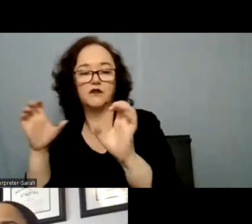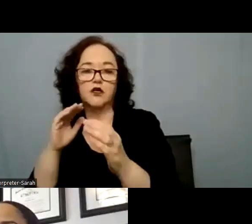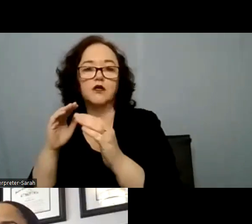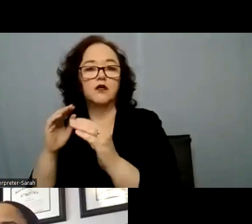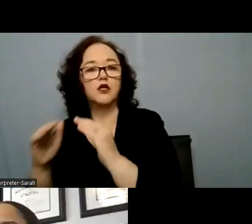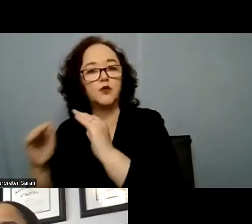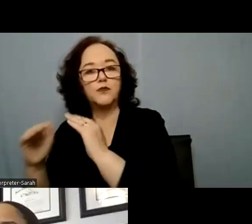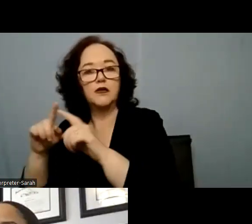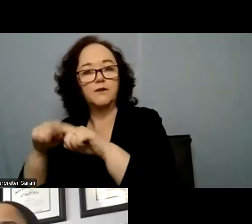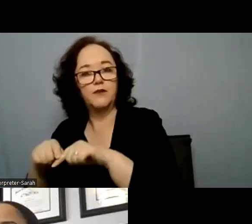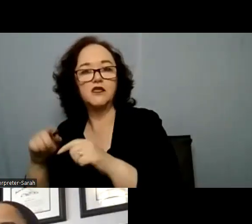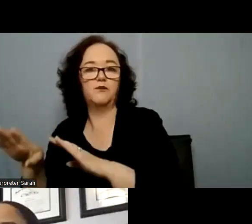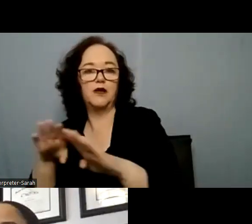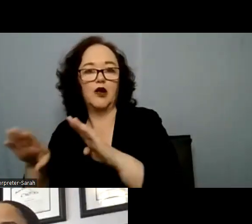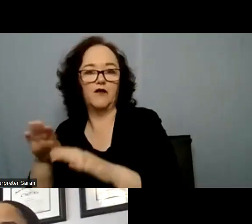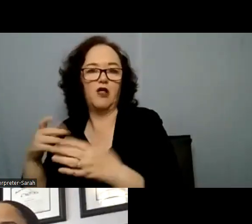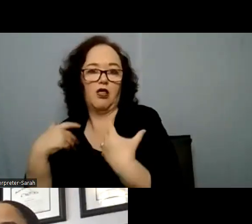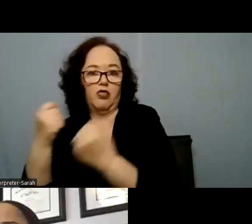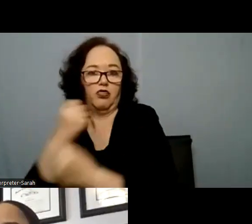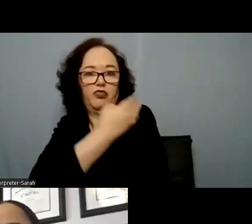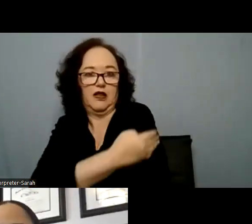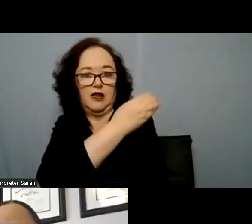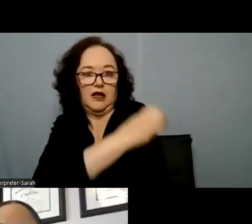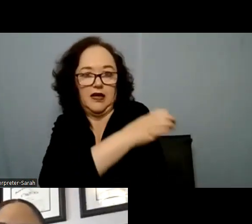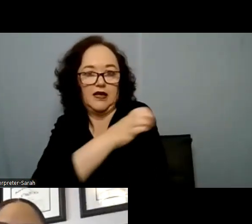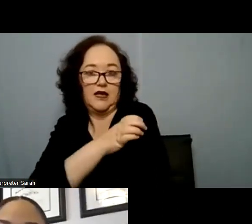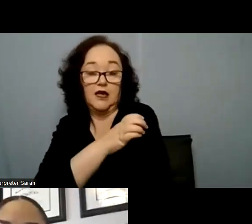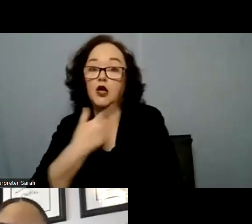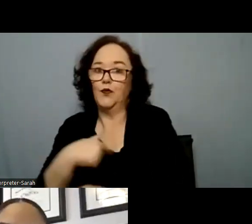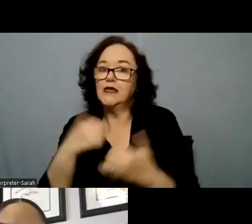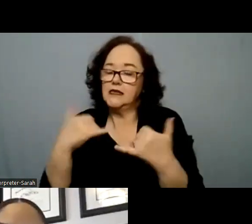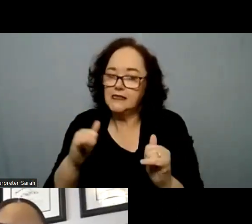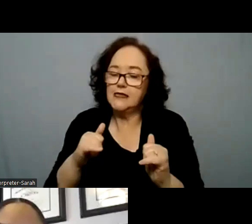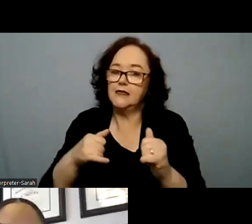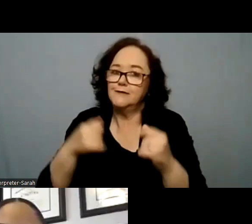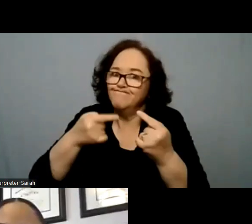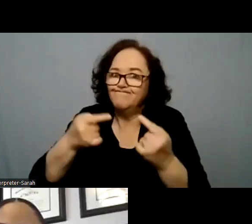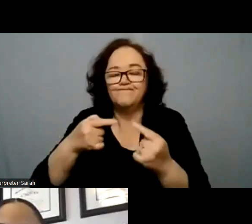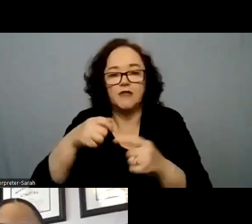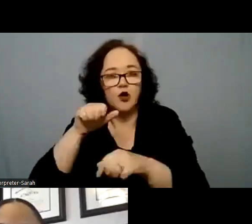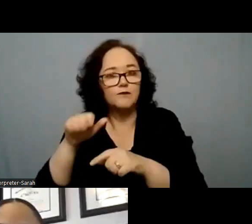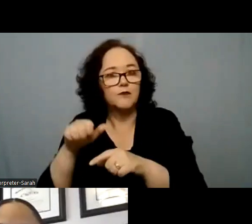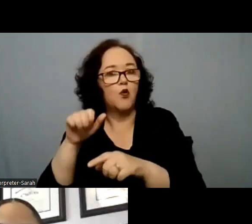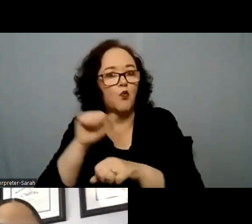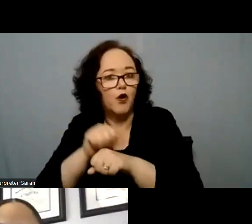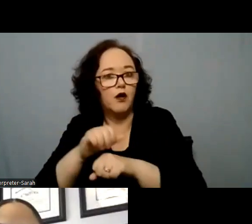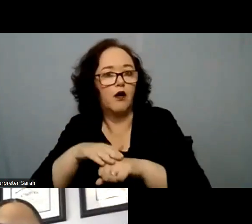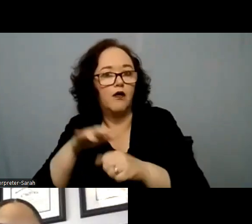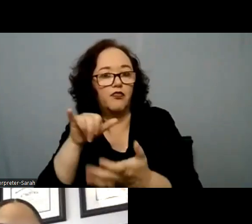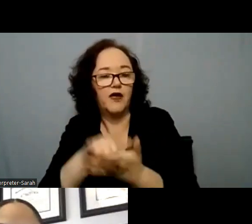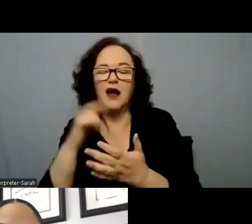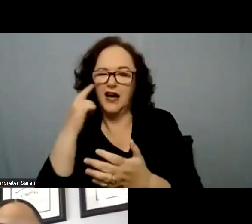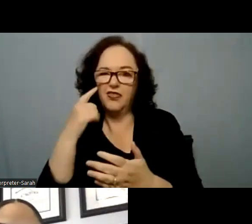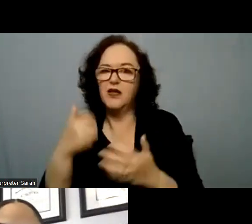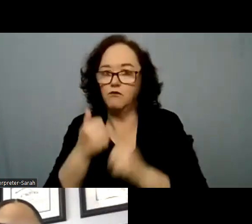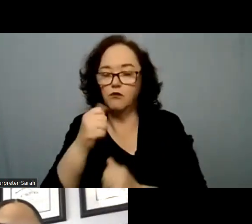So we are still working on that too, Adrian, and thank you for that question. I think that's something that most states have on their radar that we